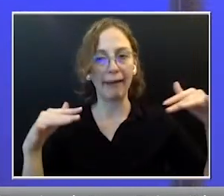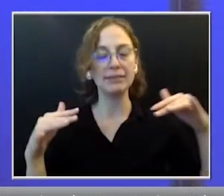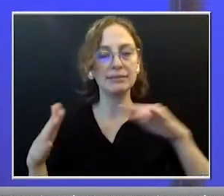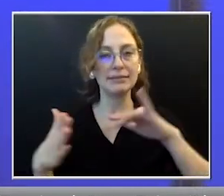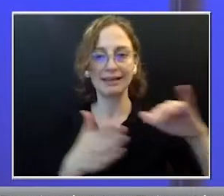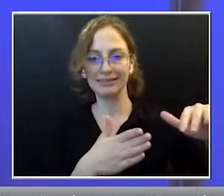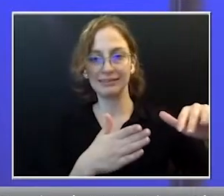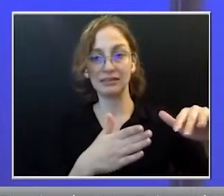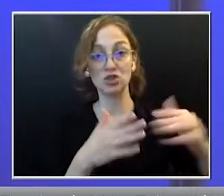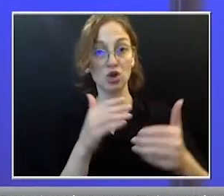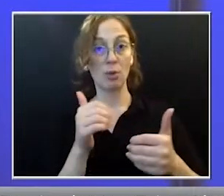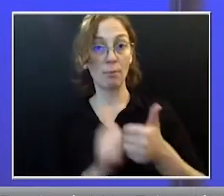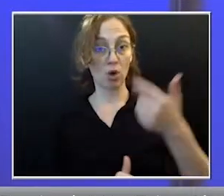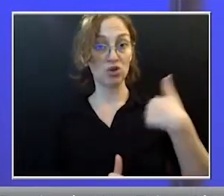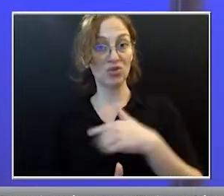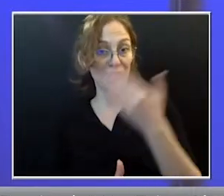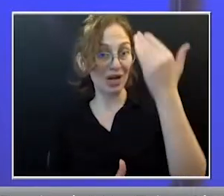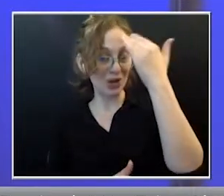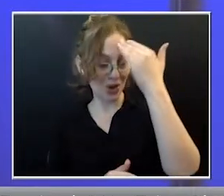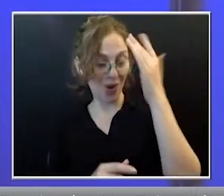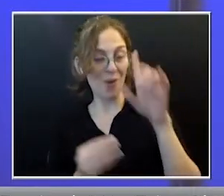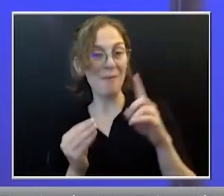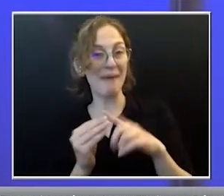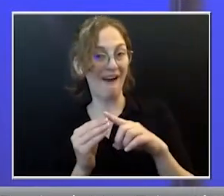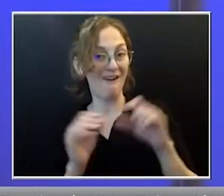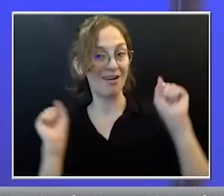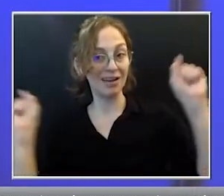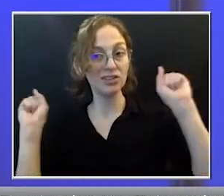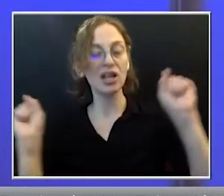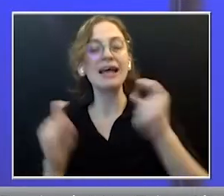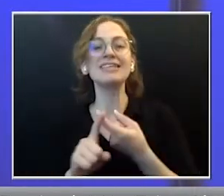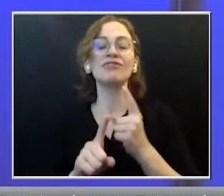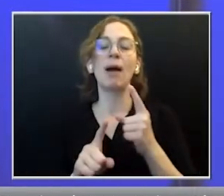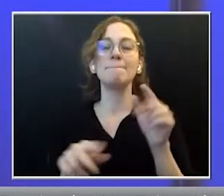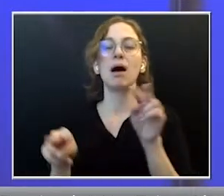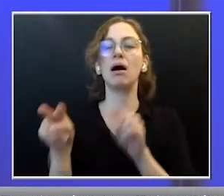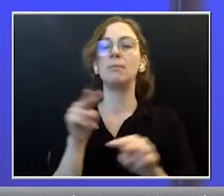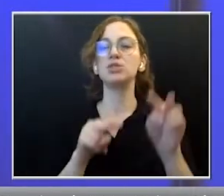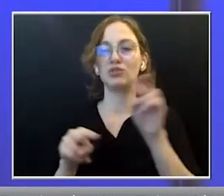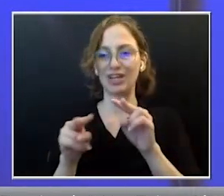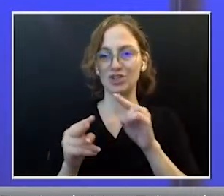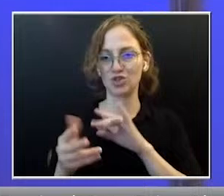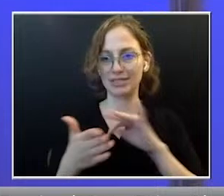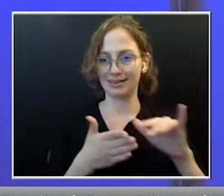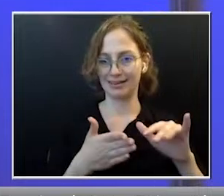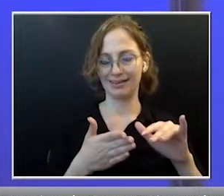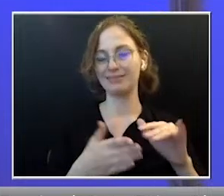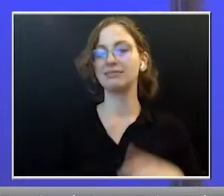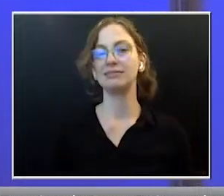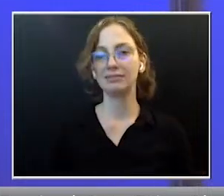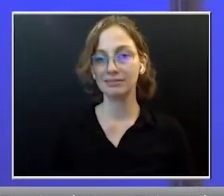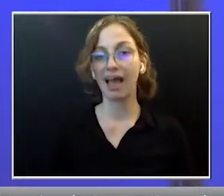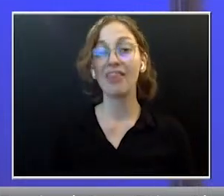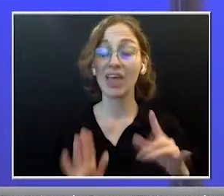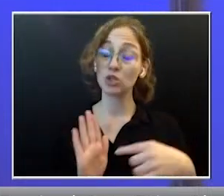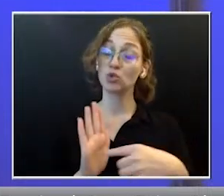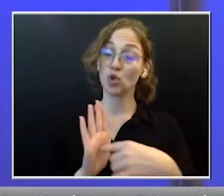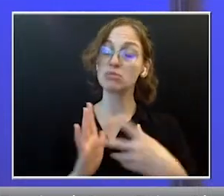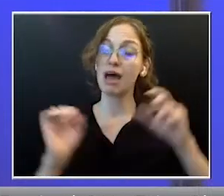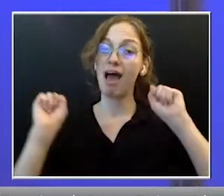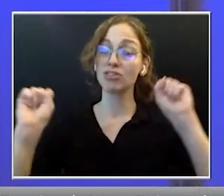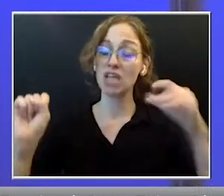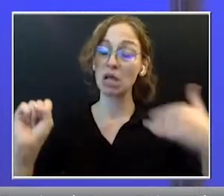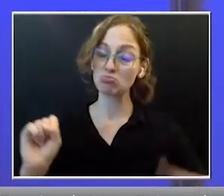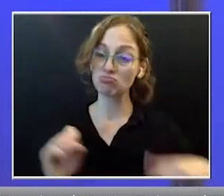call observational studies, and those really indicate that exercise is very good. For